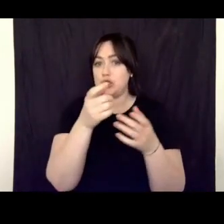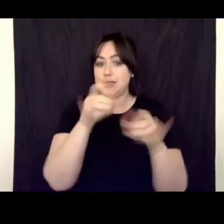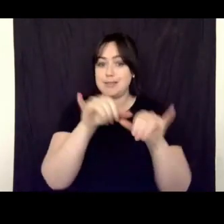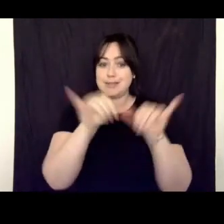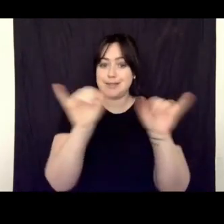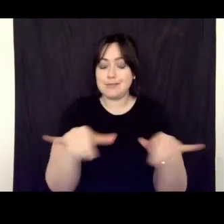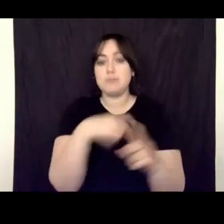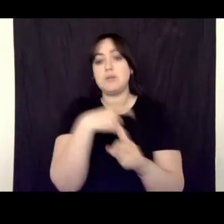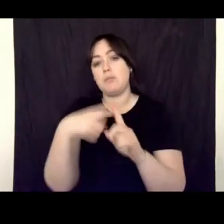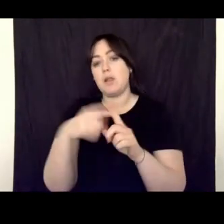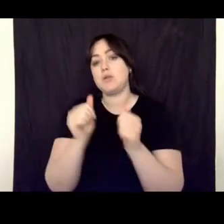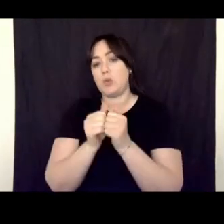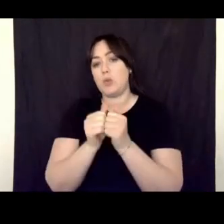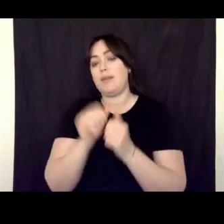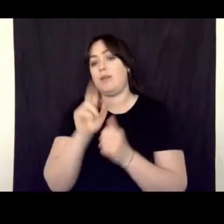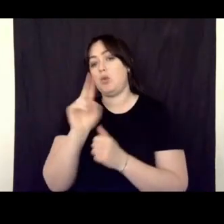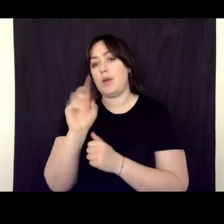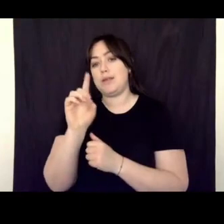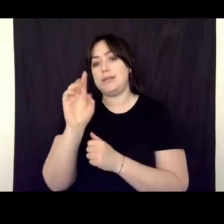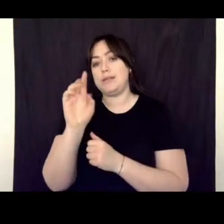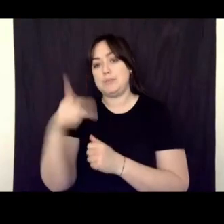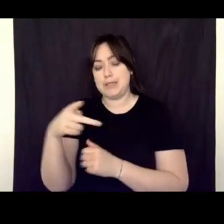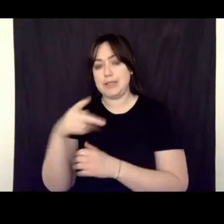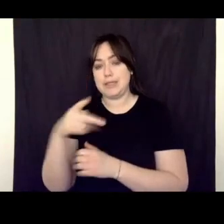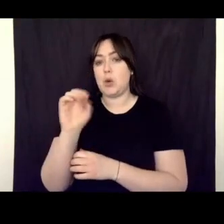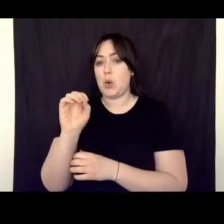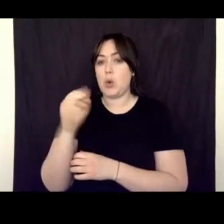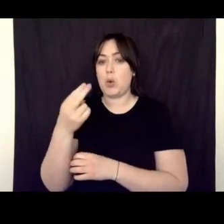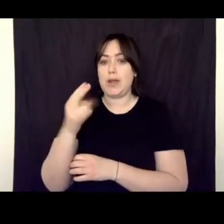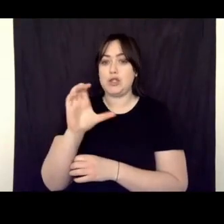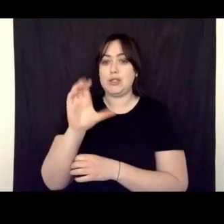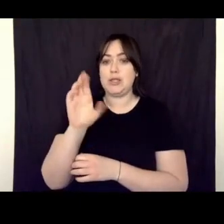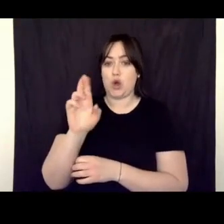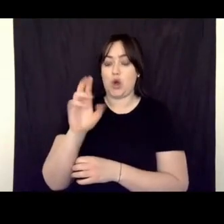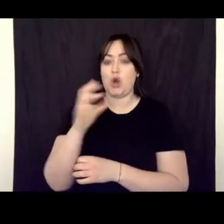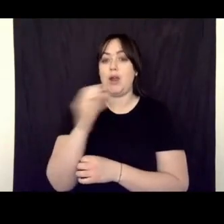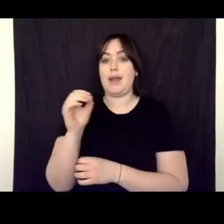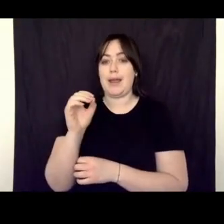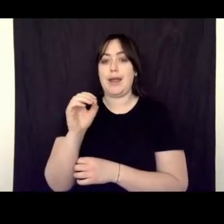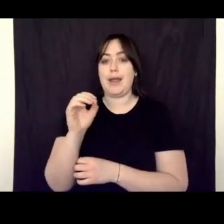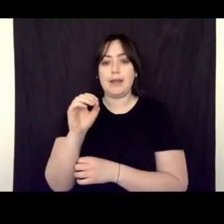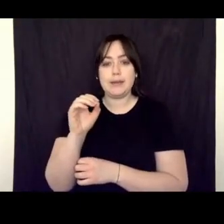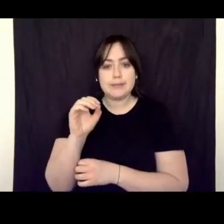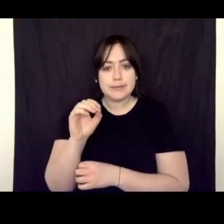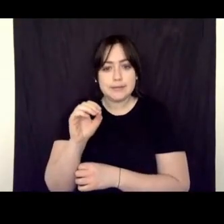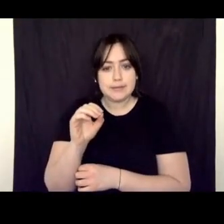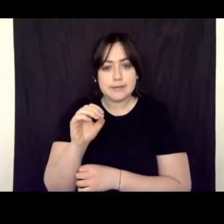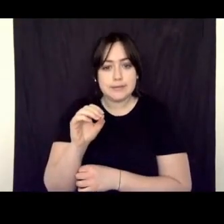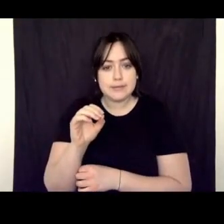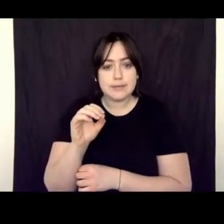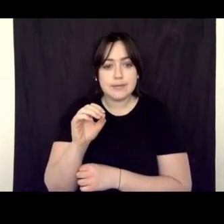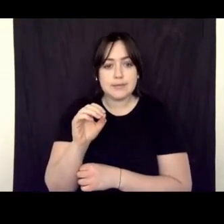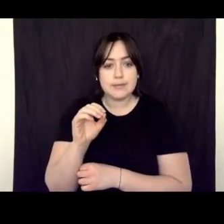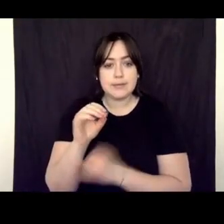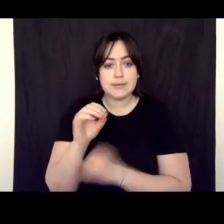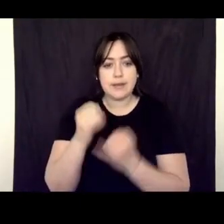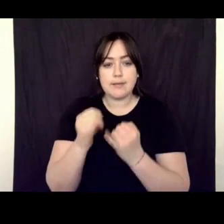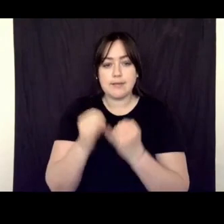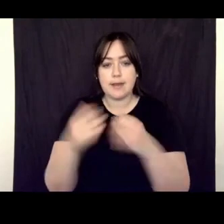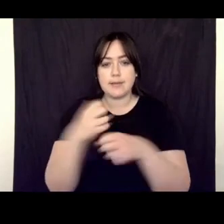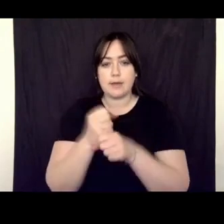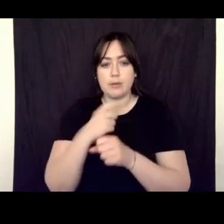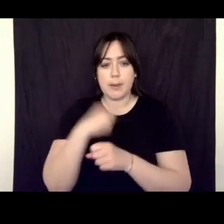with UNDP, OHCR, and ESCAP on developing indicator frameworks for reporting on